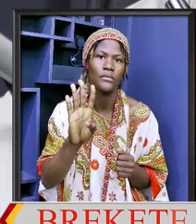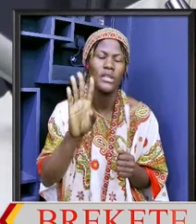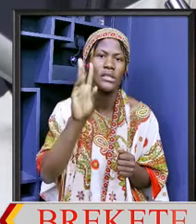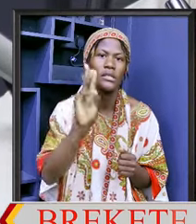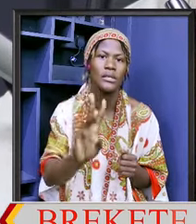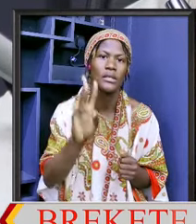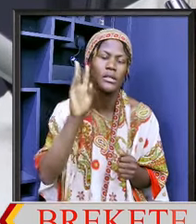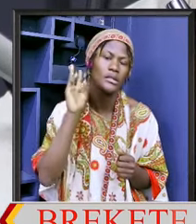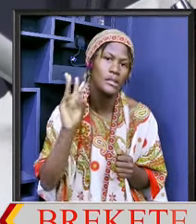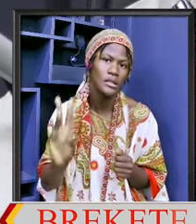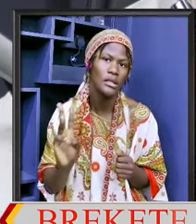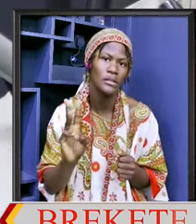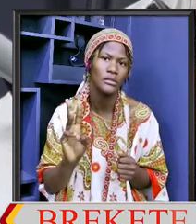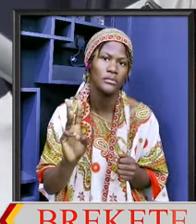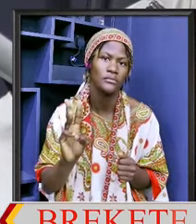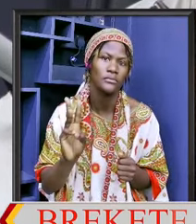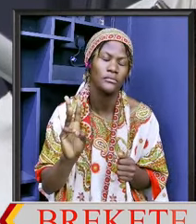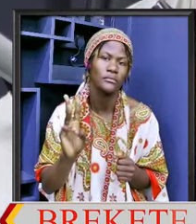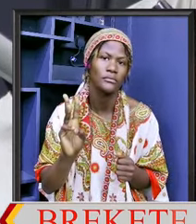6 6